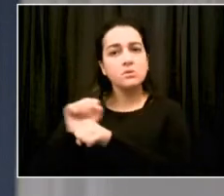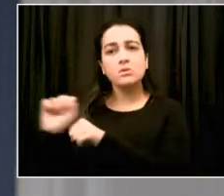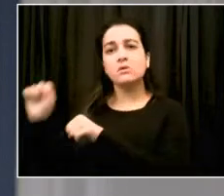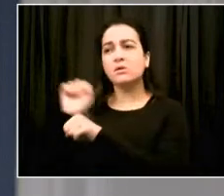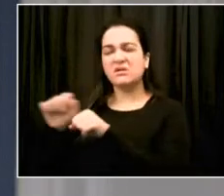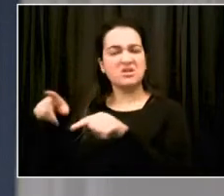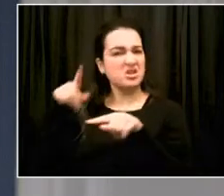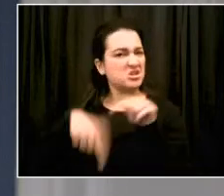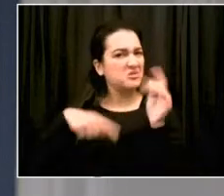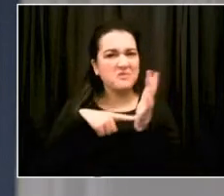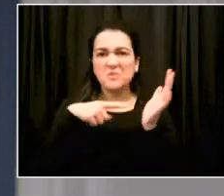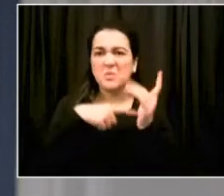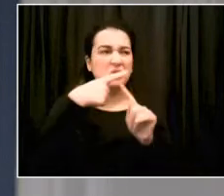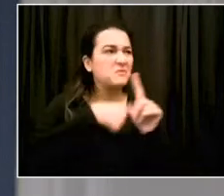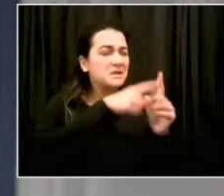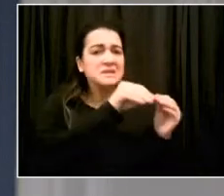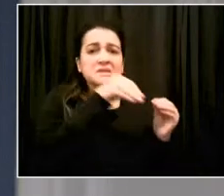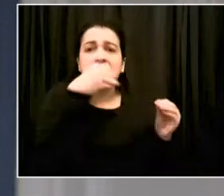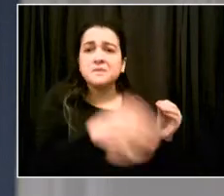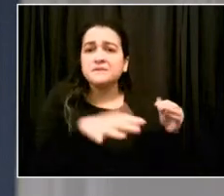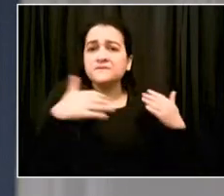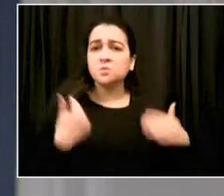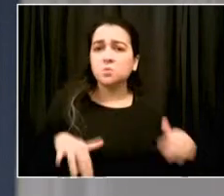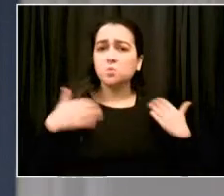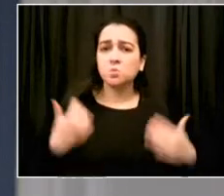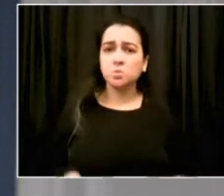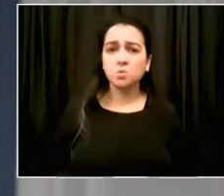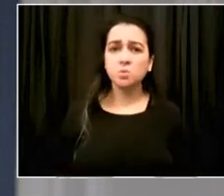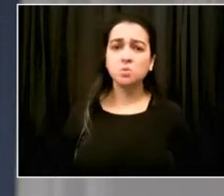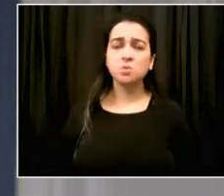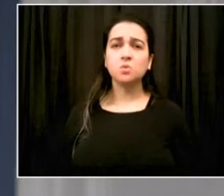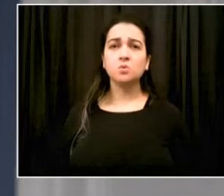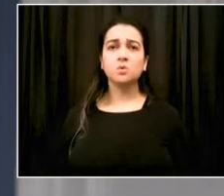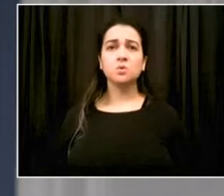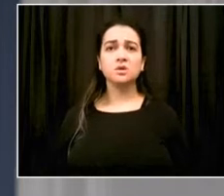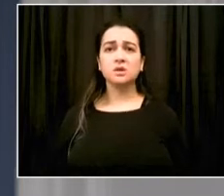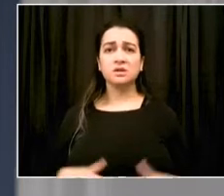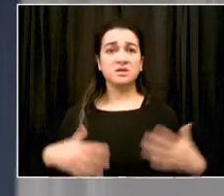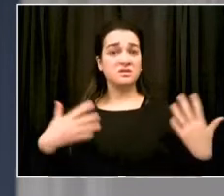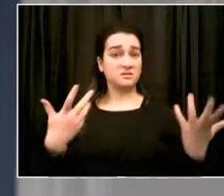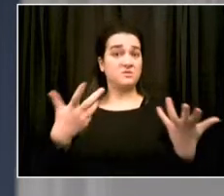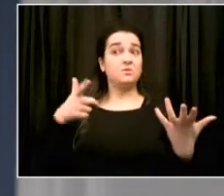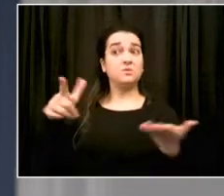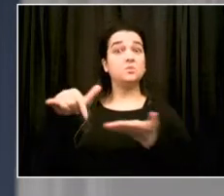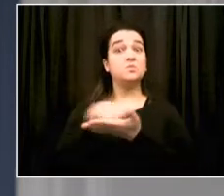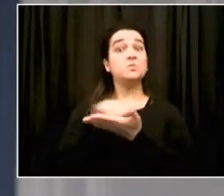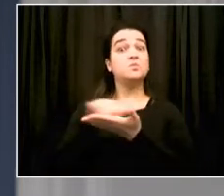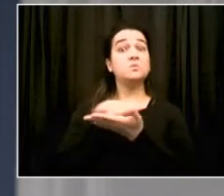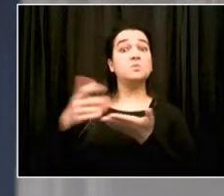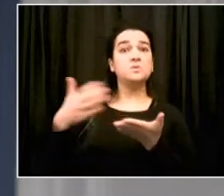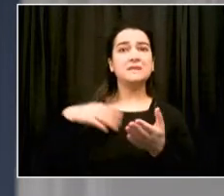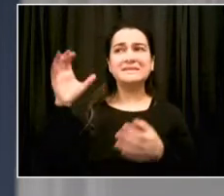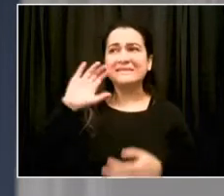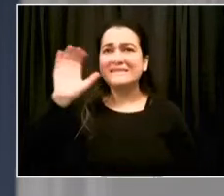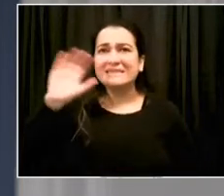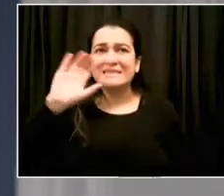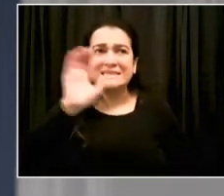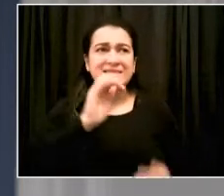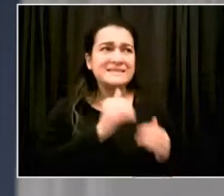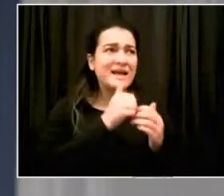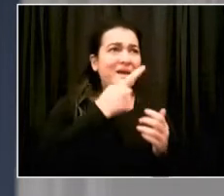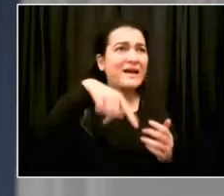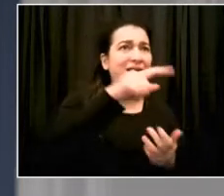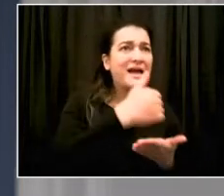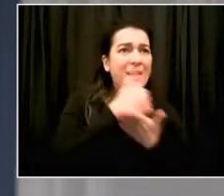But I knew the city was creating new affordable housing. I kept applying on Housing